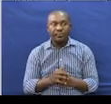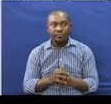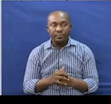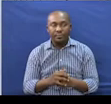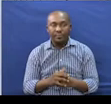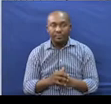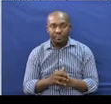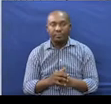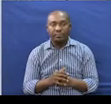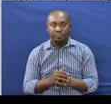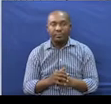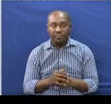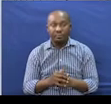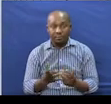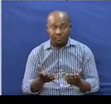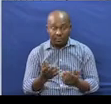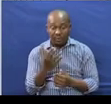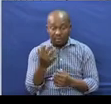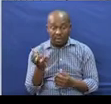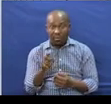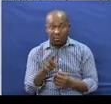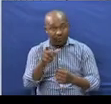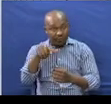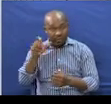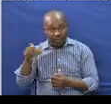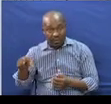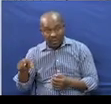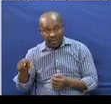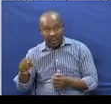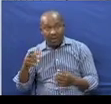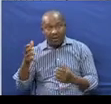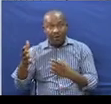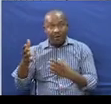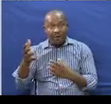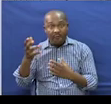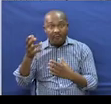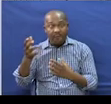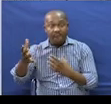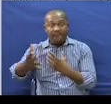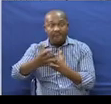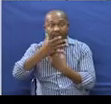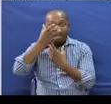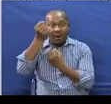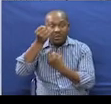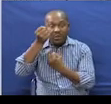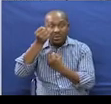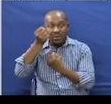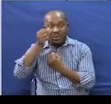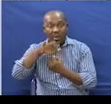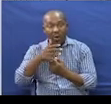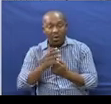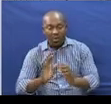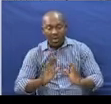Number of people. It can be number of people found or live. It can be found or